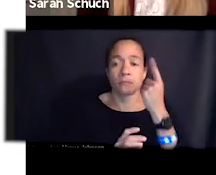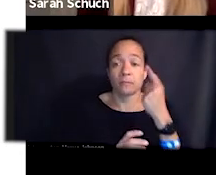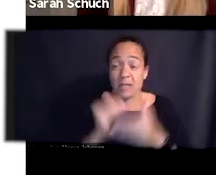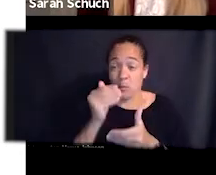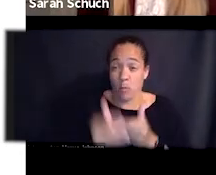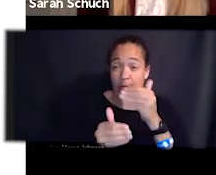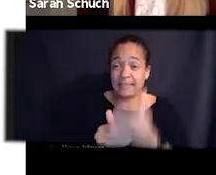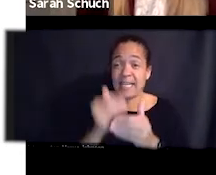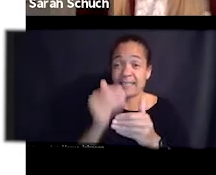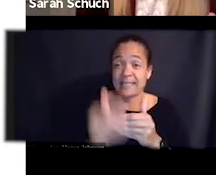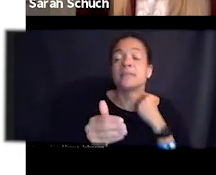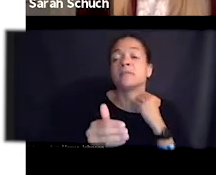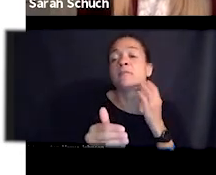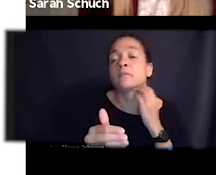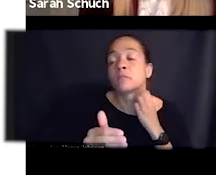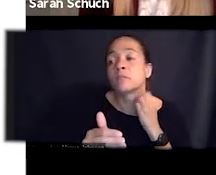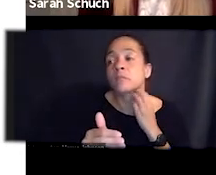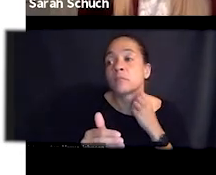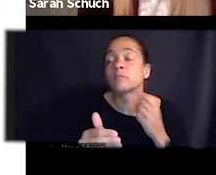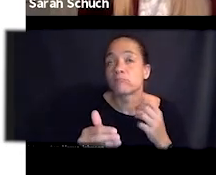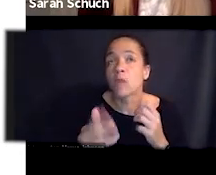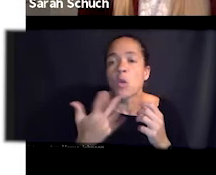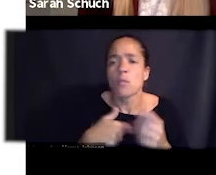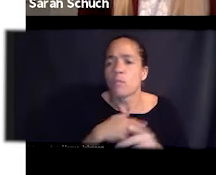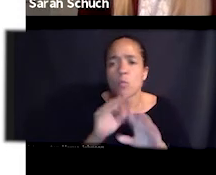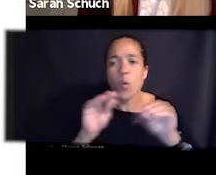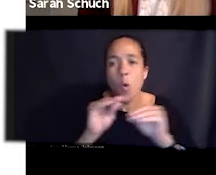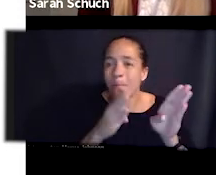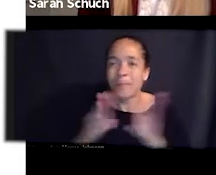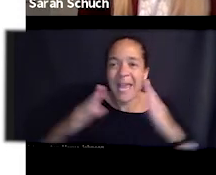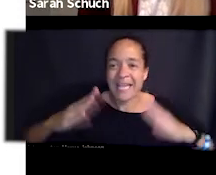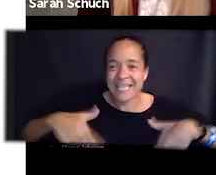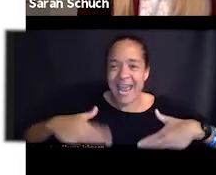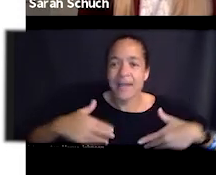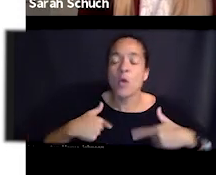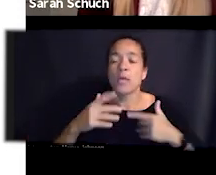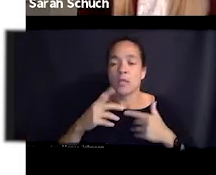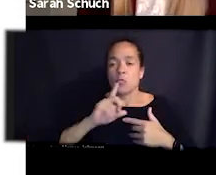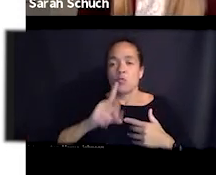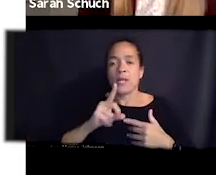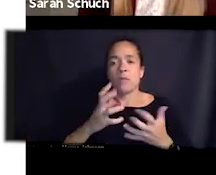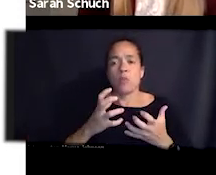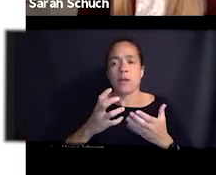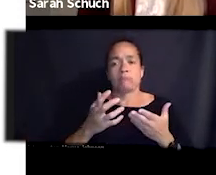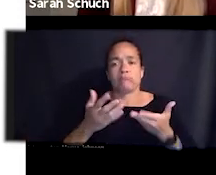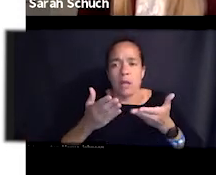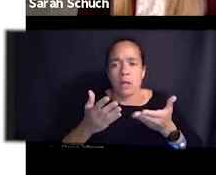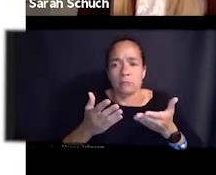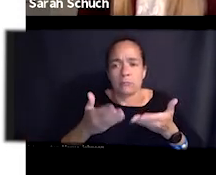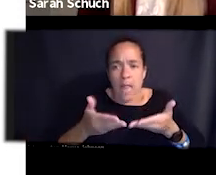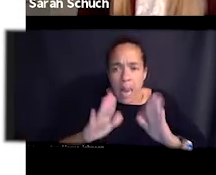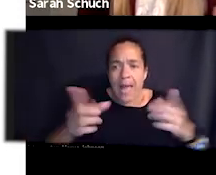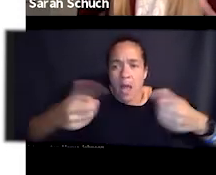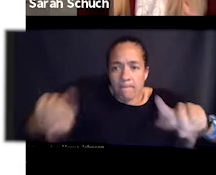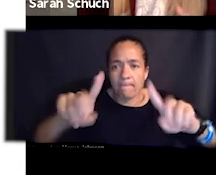community conversations, we didn't actually have a plan until we got through them. We wanted to really let the residents guide the